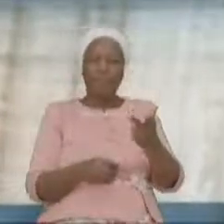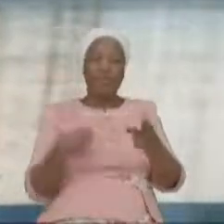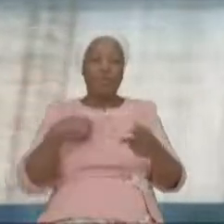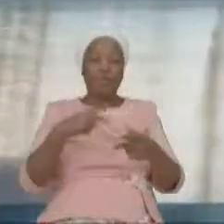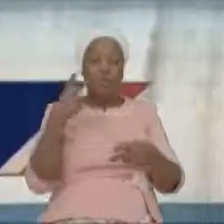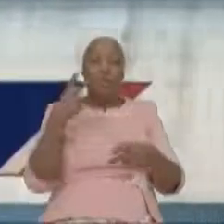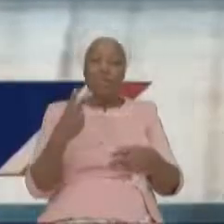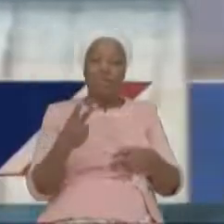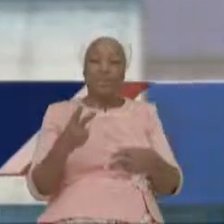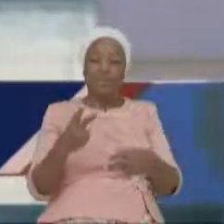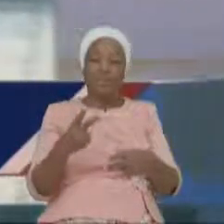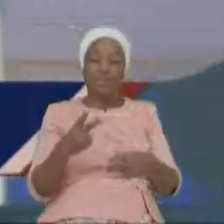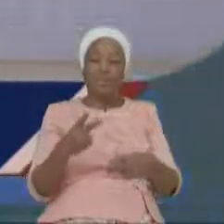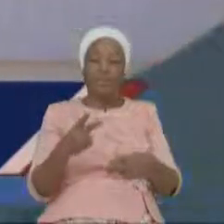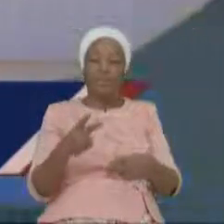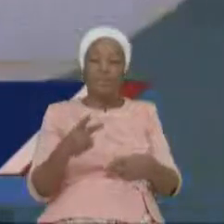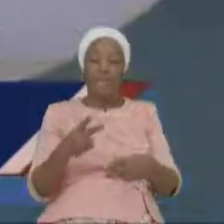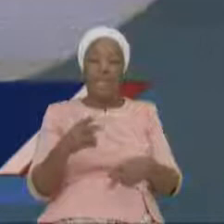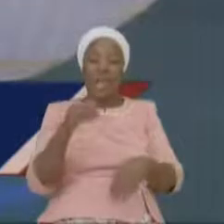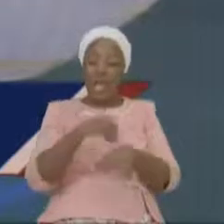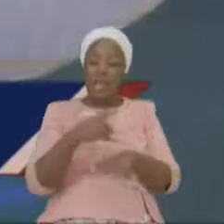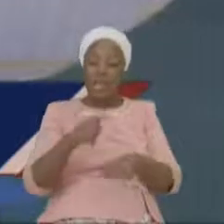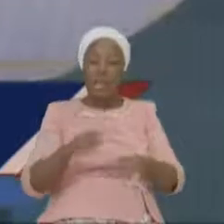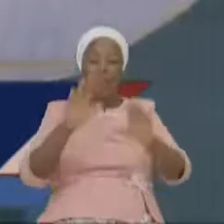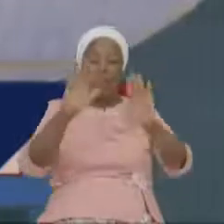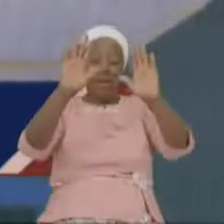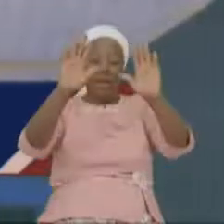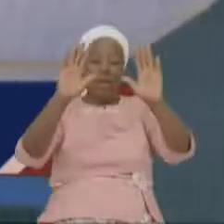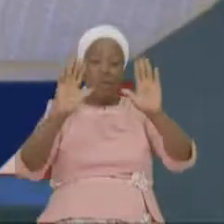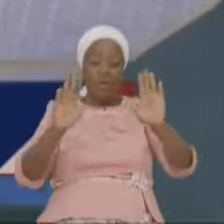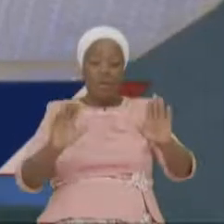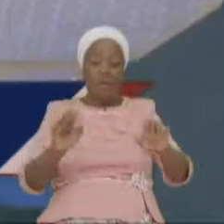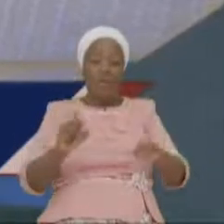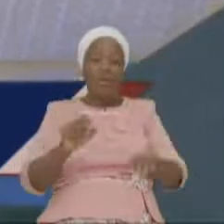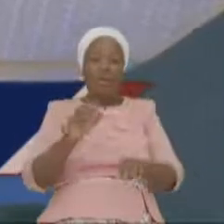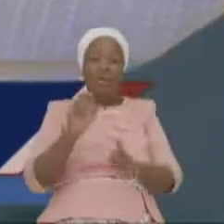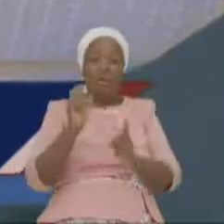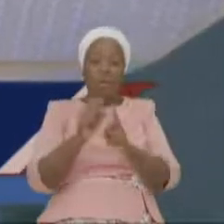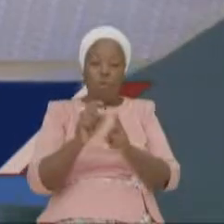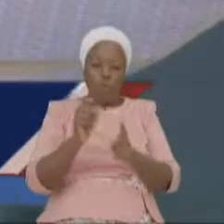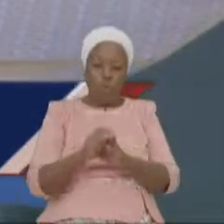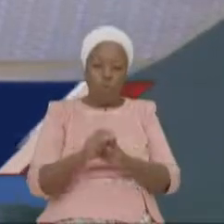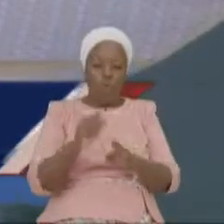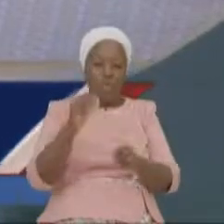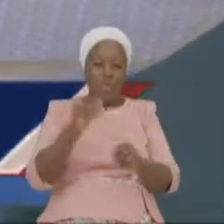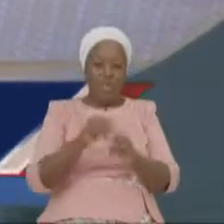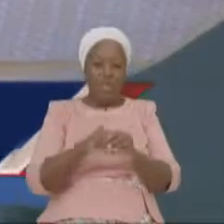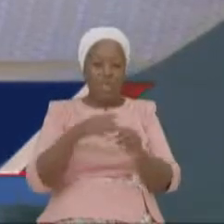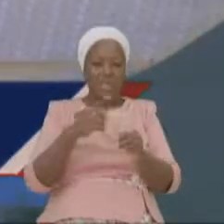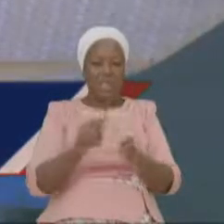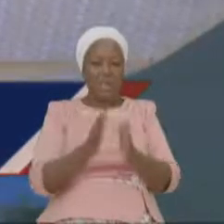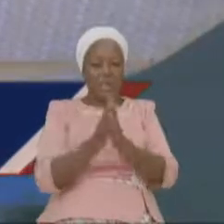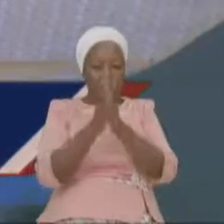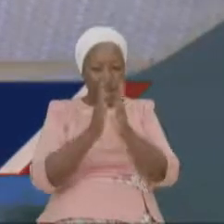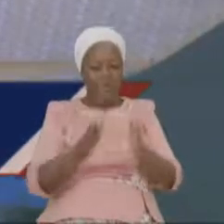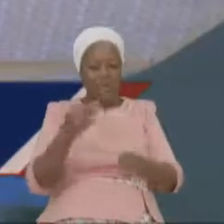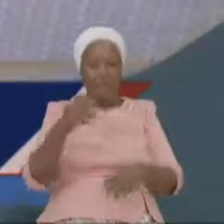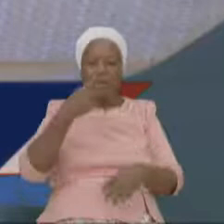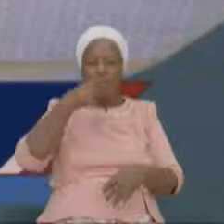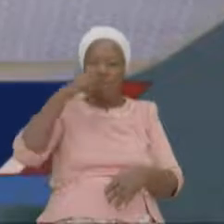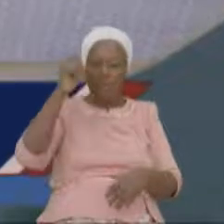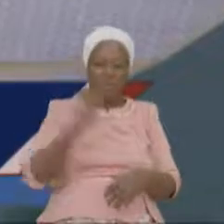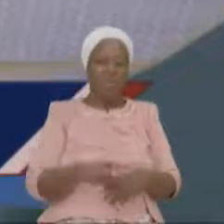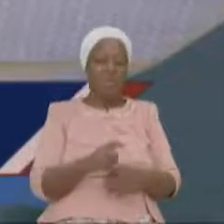looking at the miraculous words in the prayer of decree. decree,